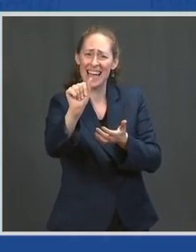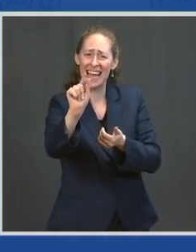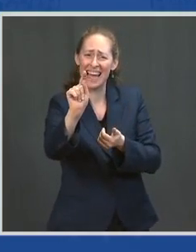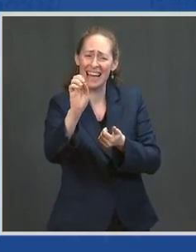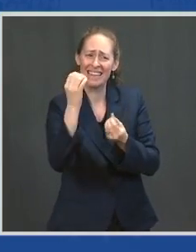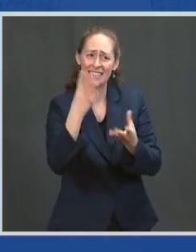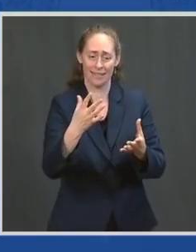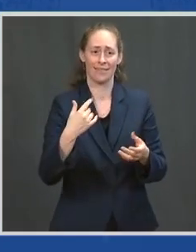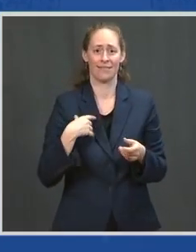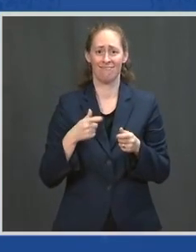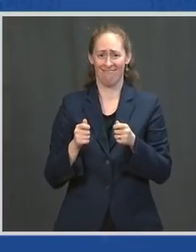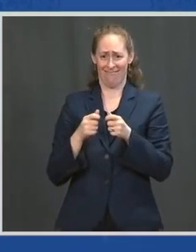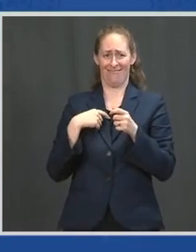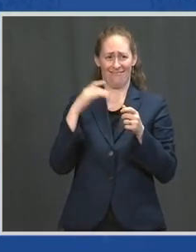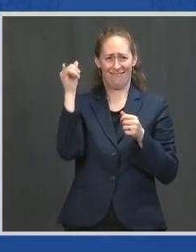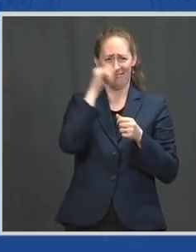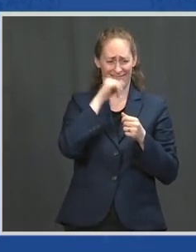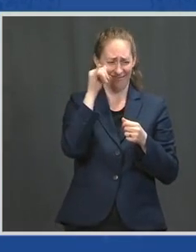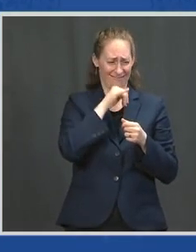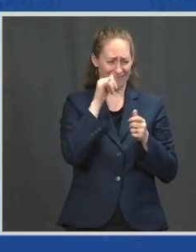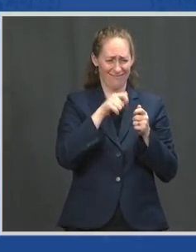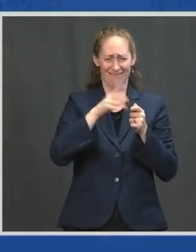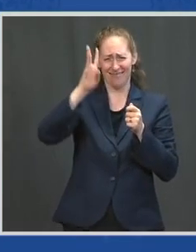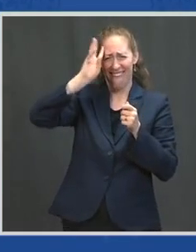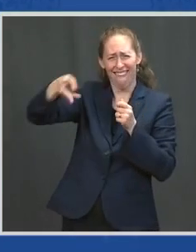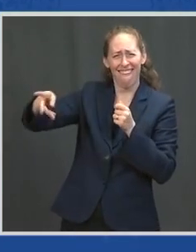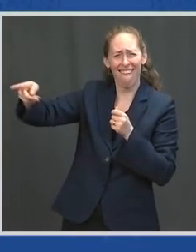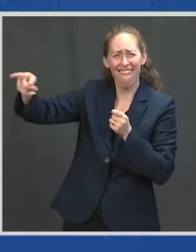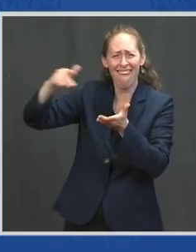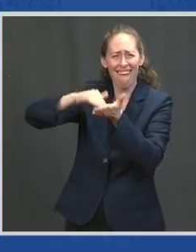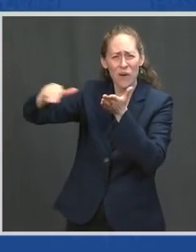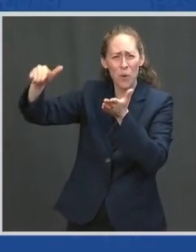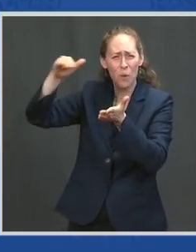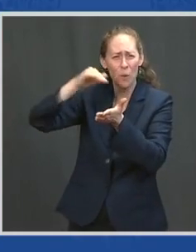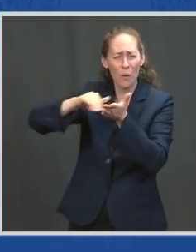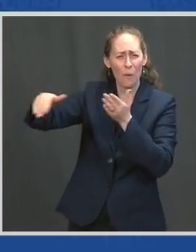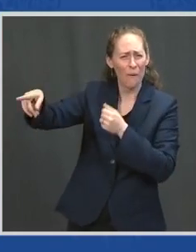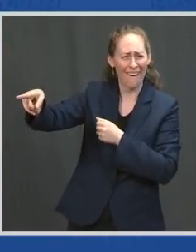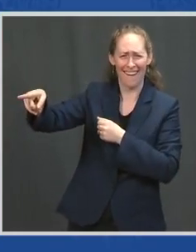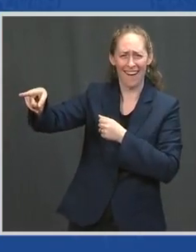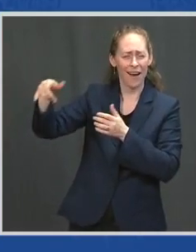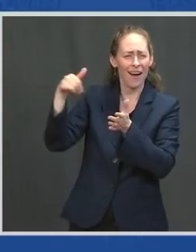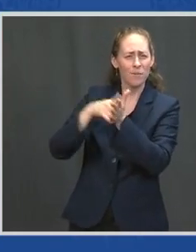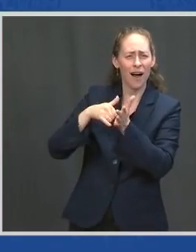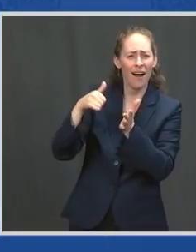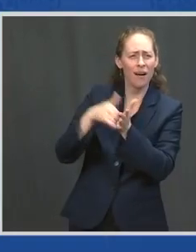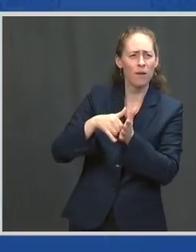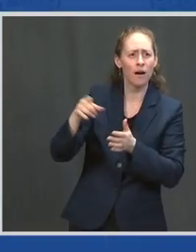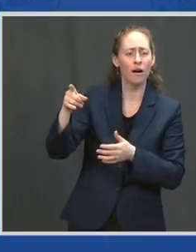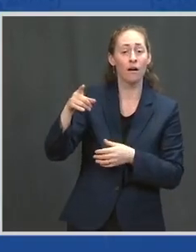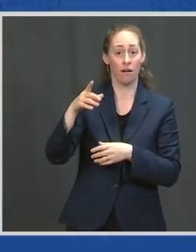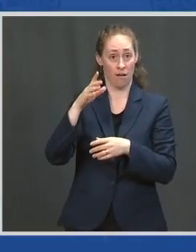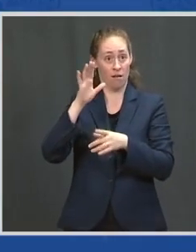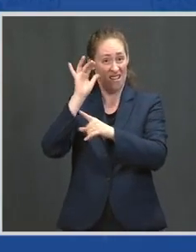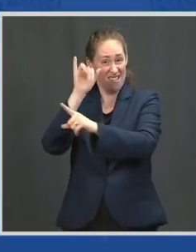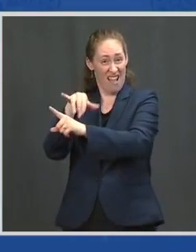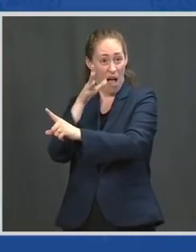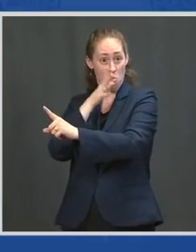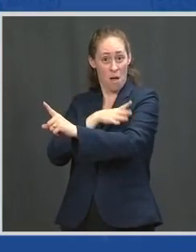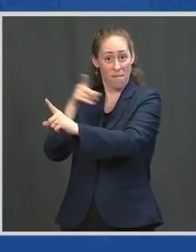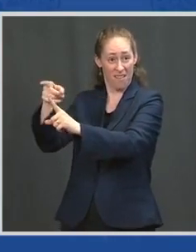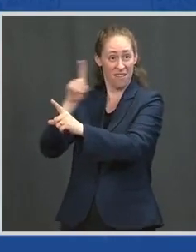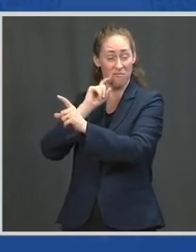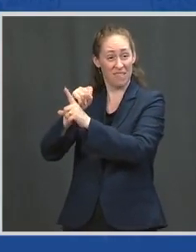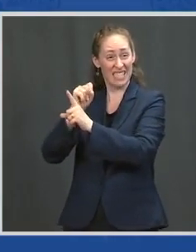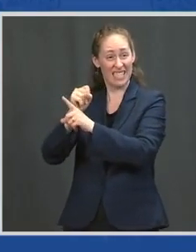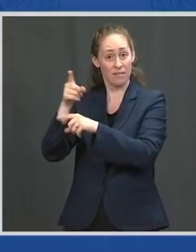replied, "Excuses, excuses." Now, this woman in my class, she served as an interpreter